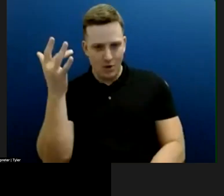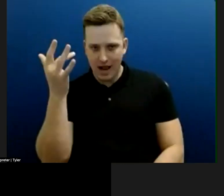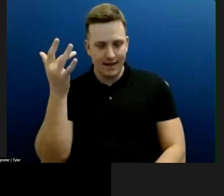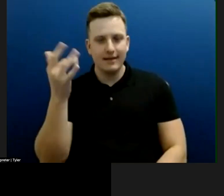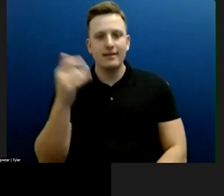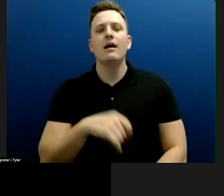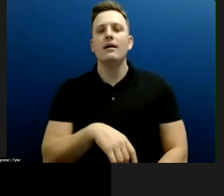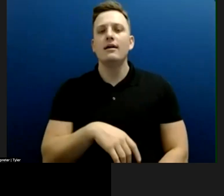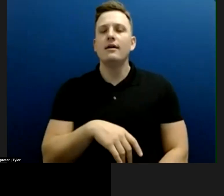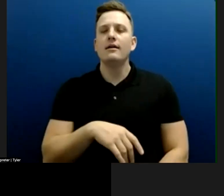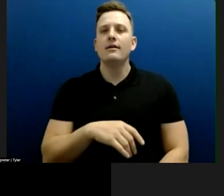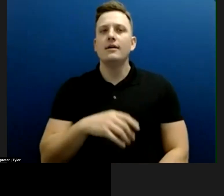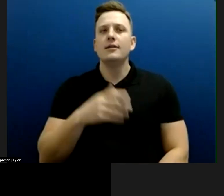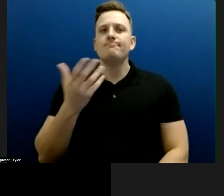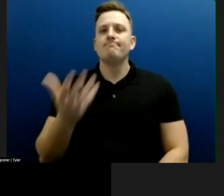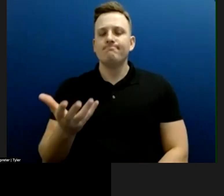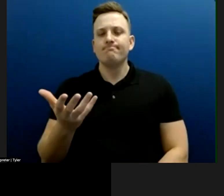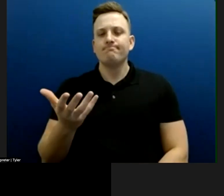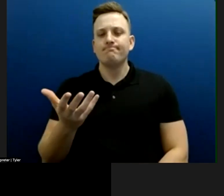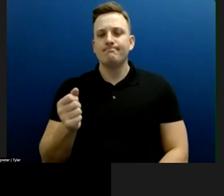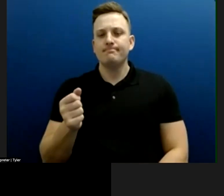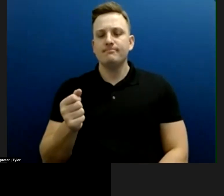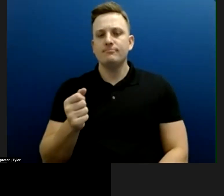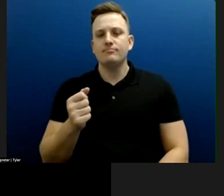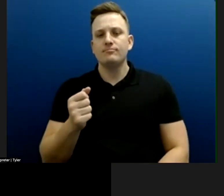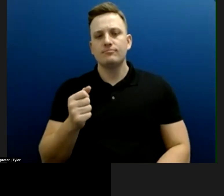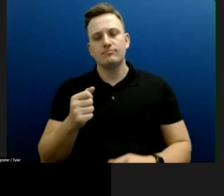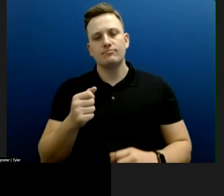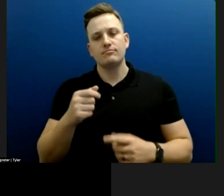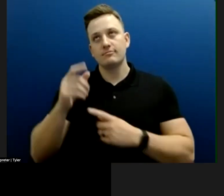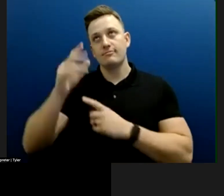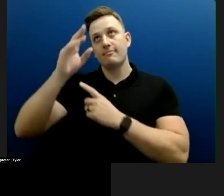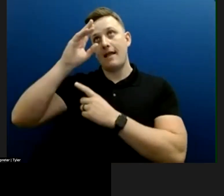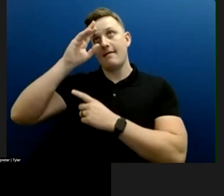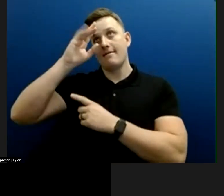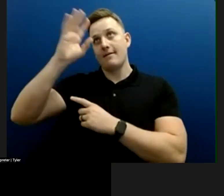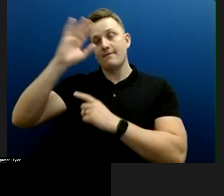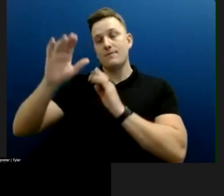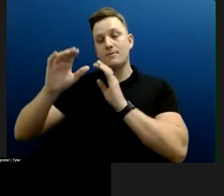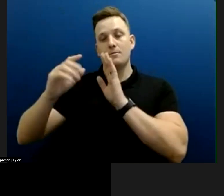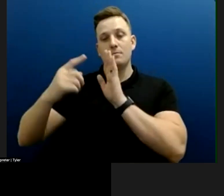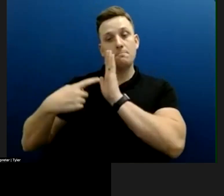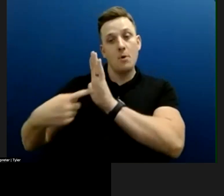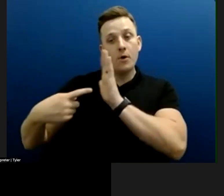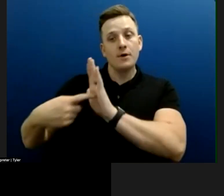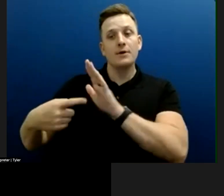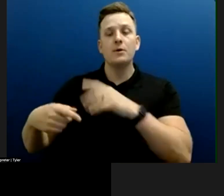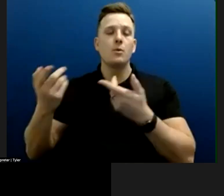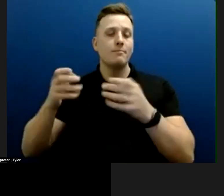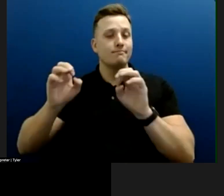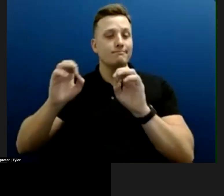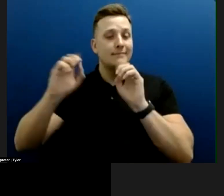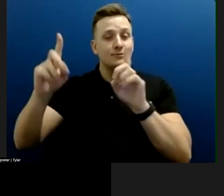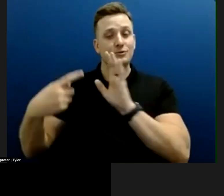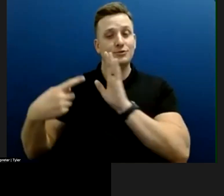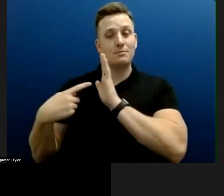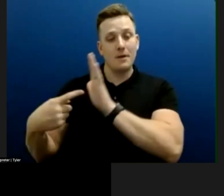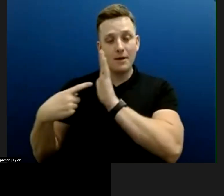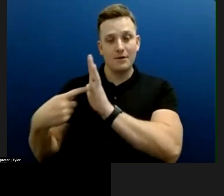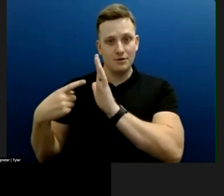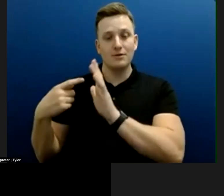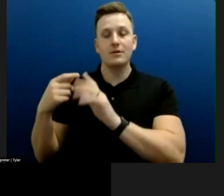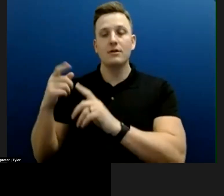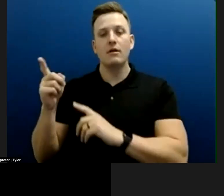if we take a theoretical model, or we take an educational model, we can apply